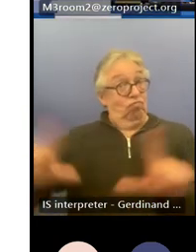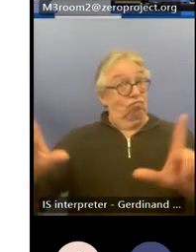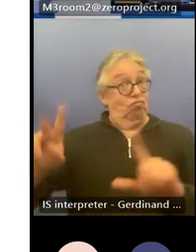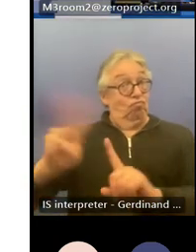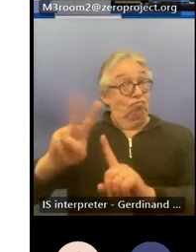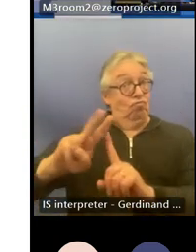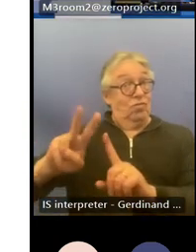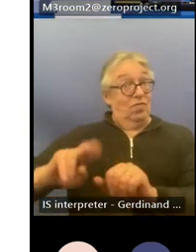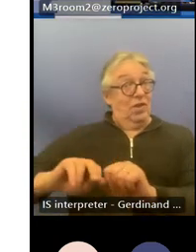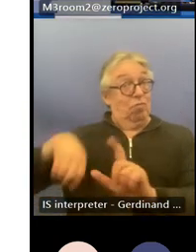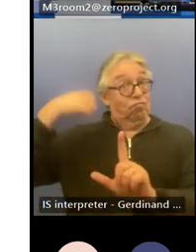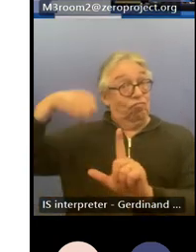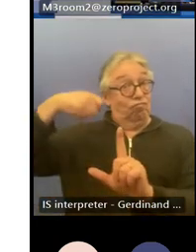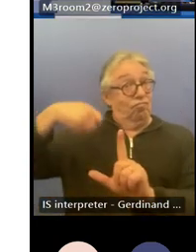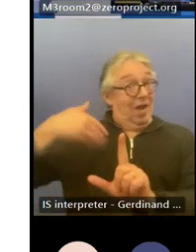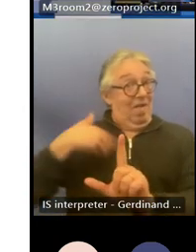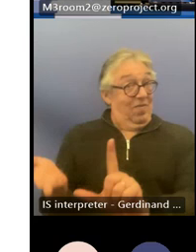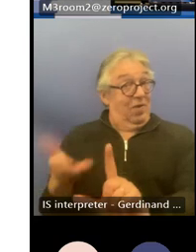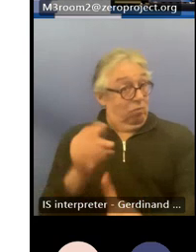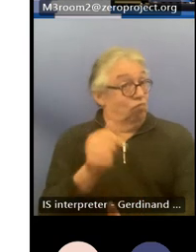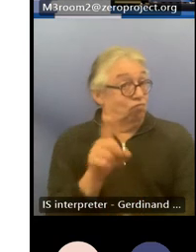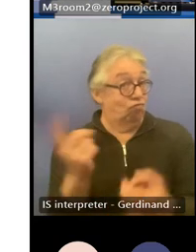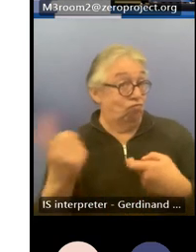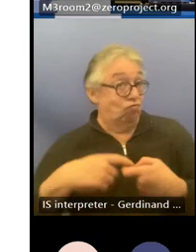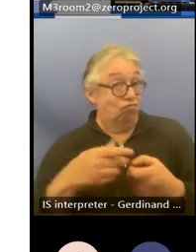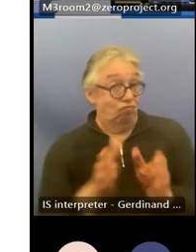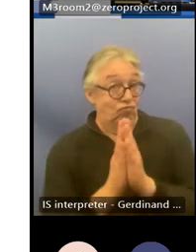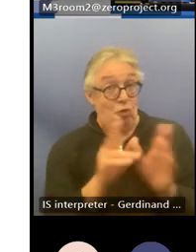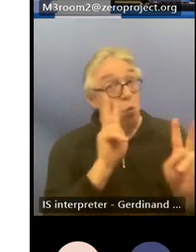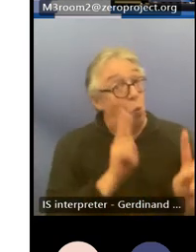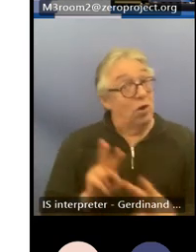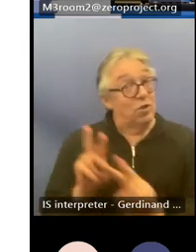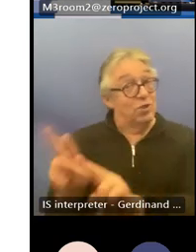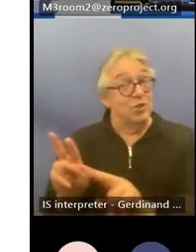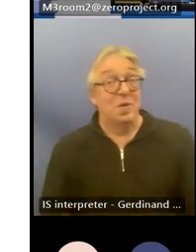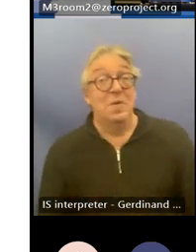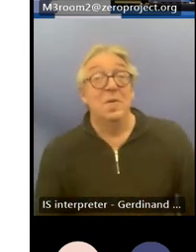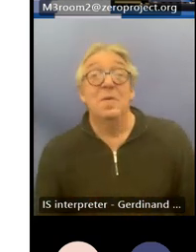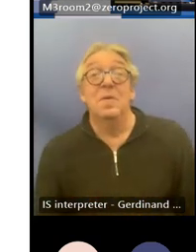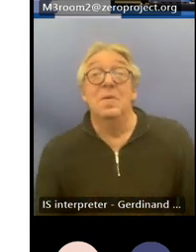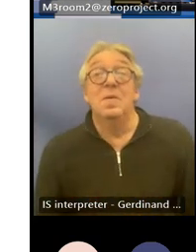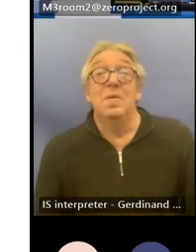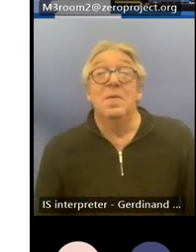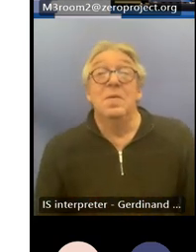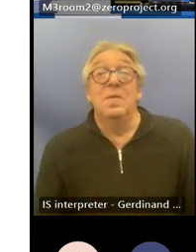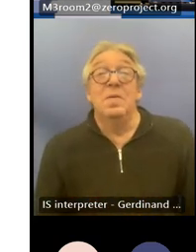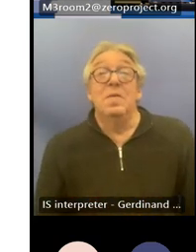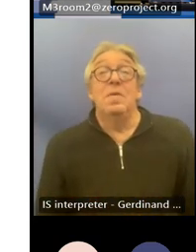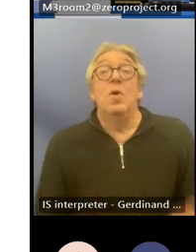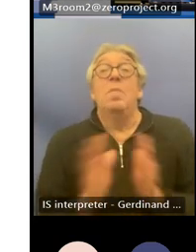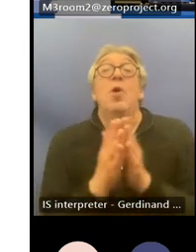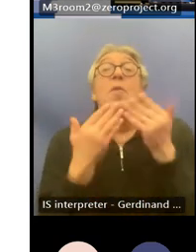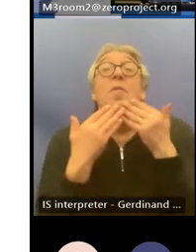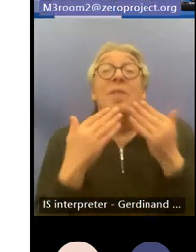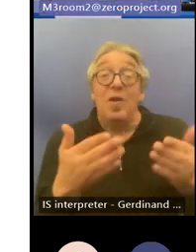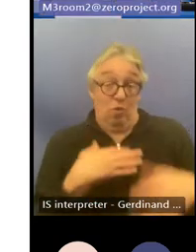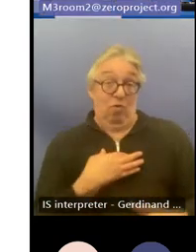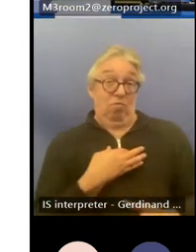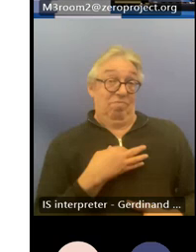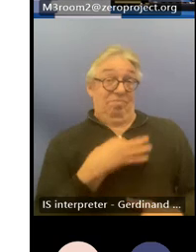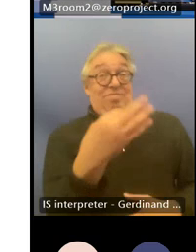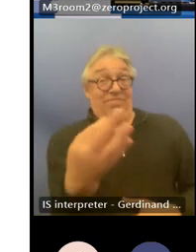I just want to say that we are happy that you have picked us at Zero Conference. I have Mr.